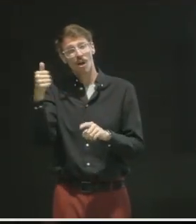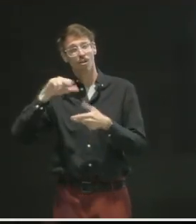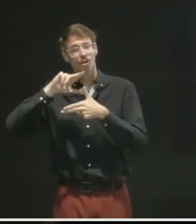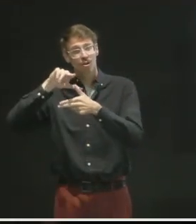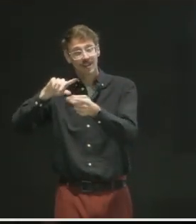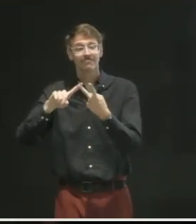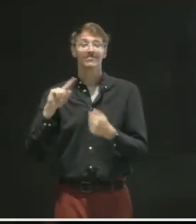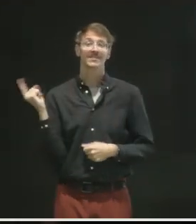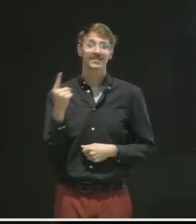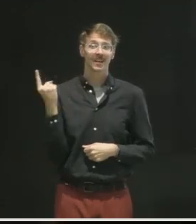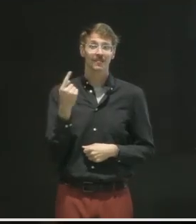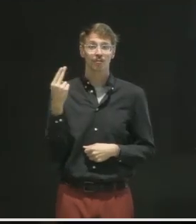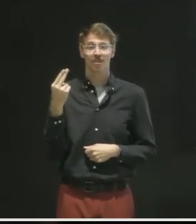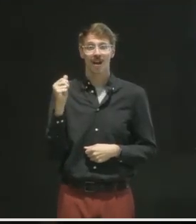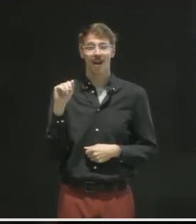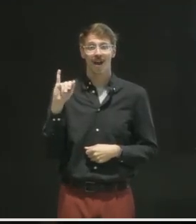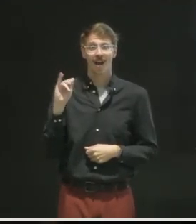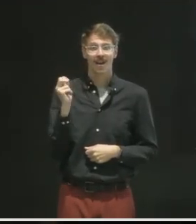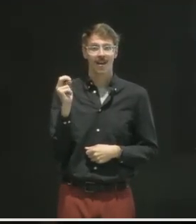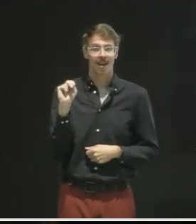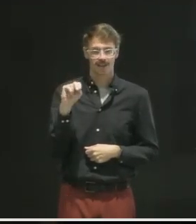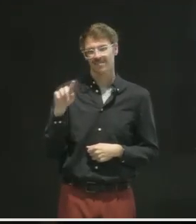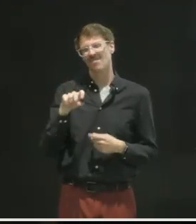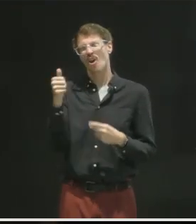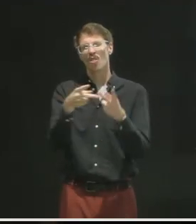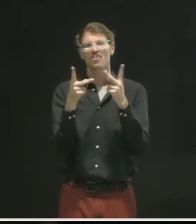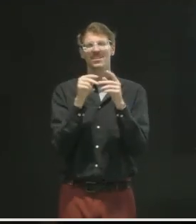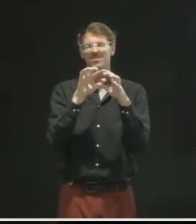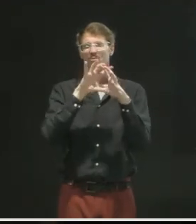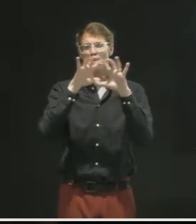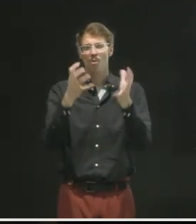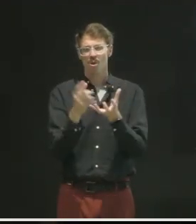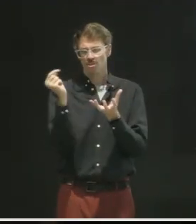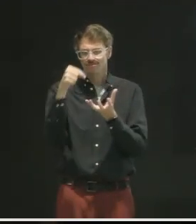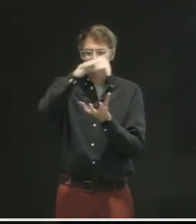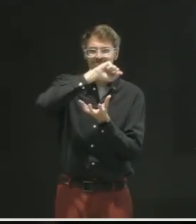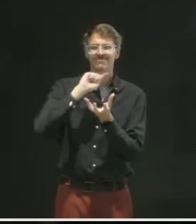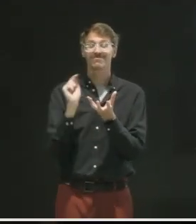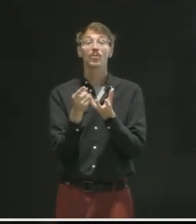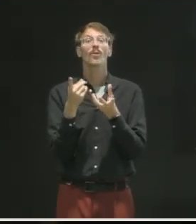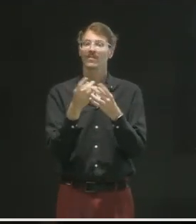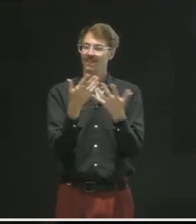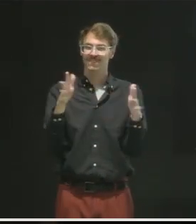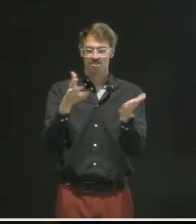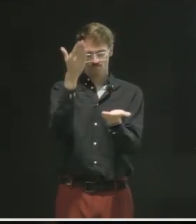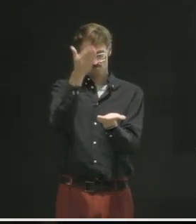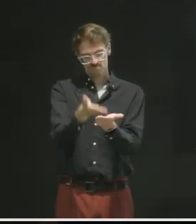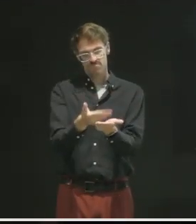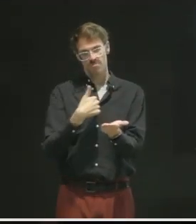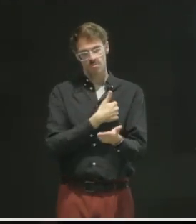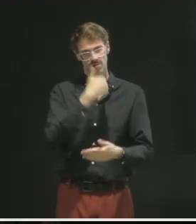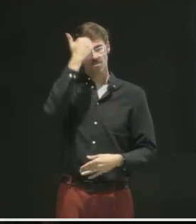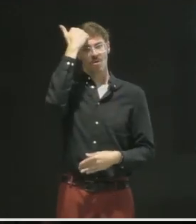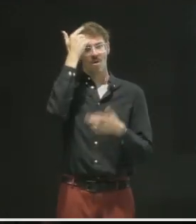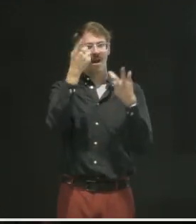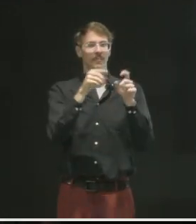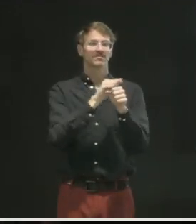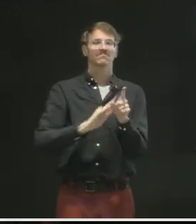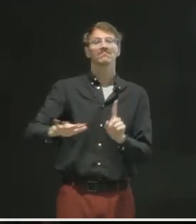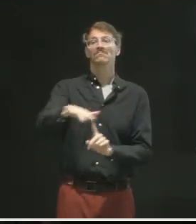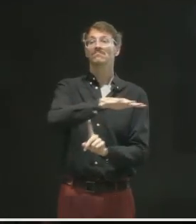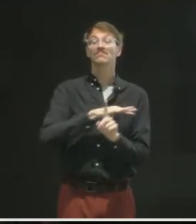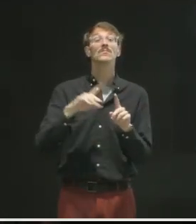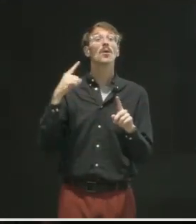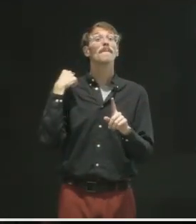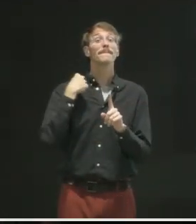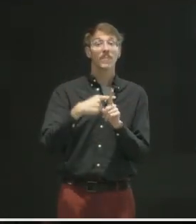Typhoon Haiyan and other places in the world. So this is a fact. It's happening everywhere. And another fact is that violence against women and